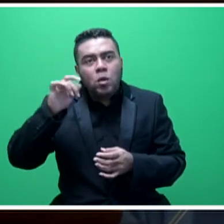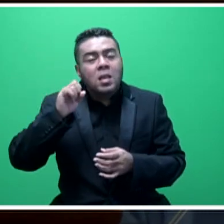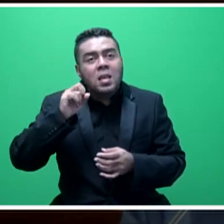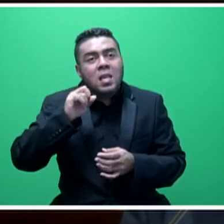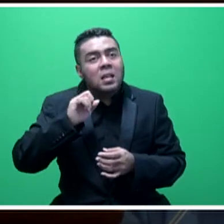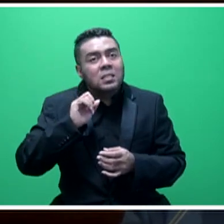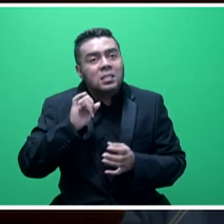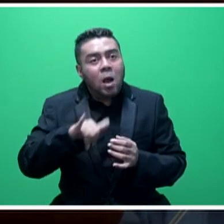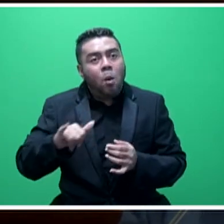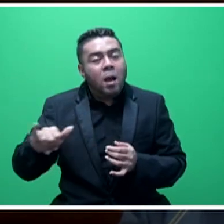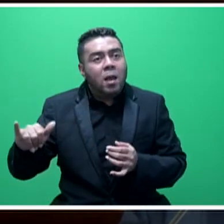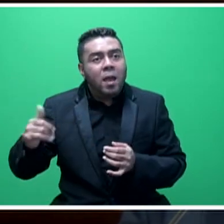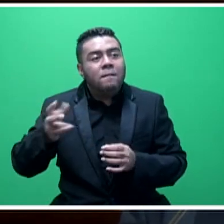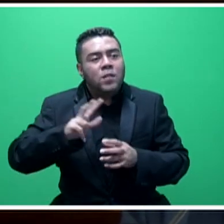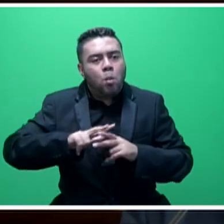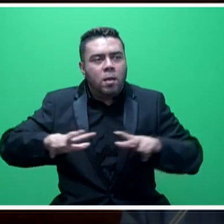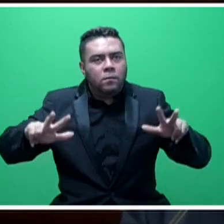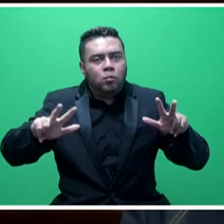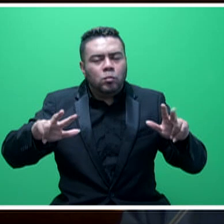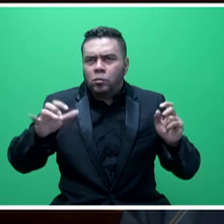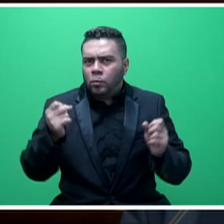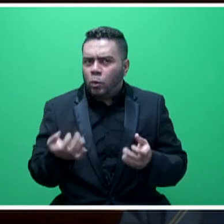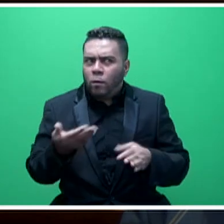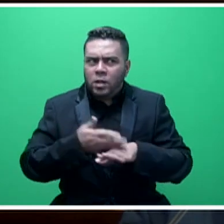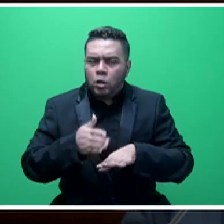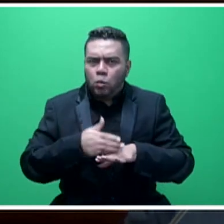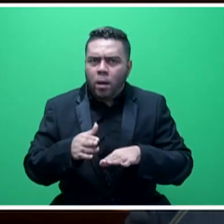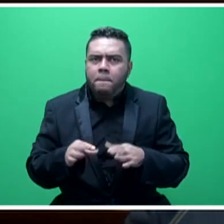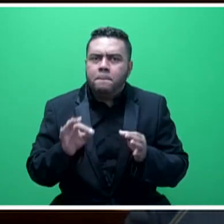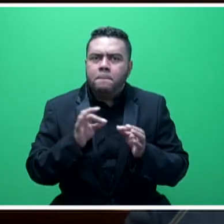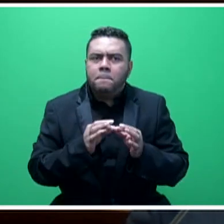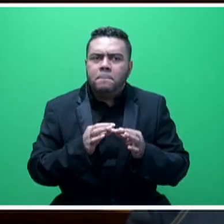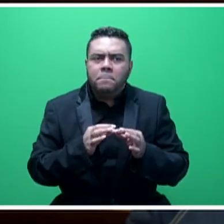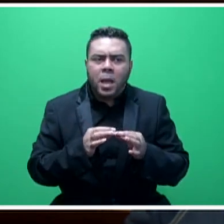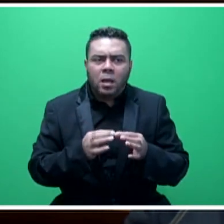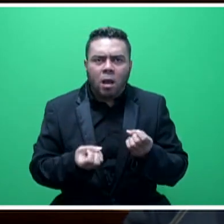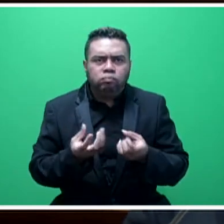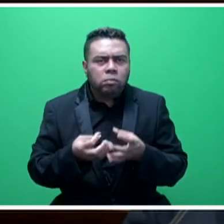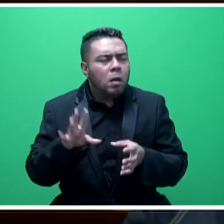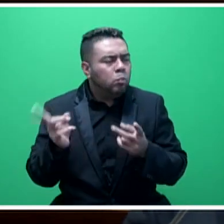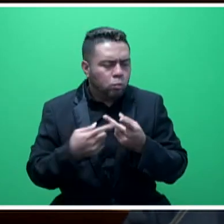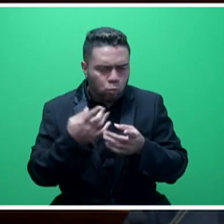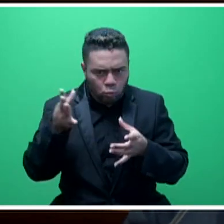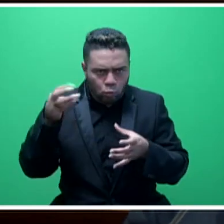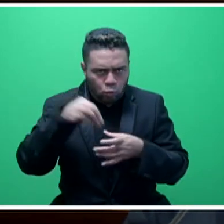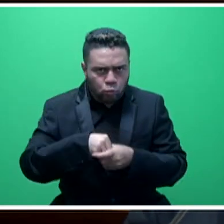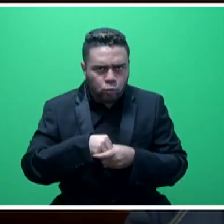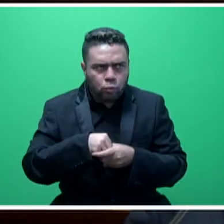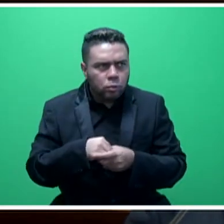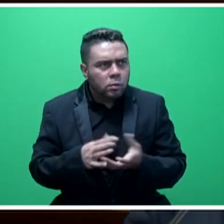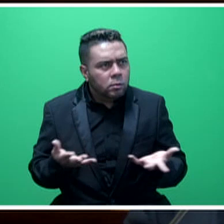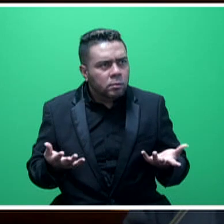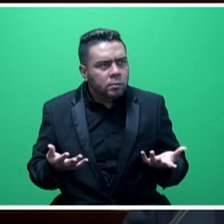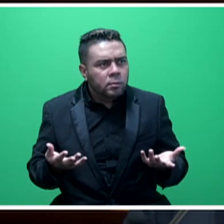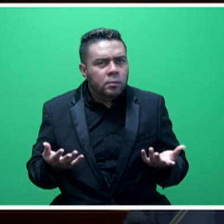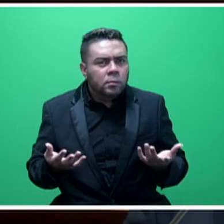Northeast Vanuatu. We will also introduce the new route of Benga, Yanuda, Watulele. Mr. Speaker, sir, with respect to a